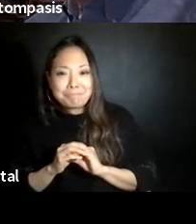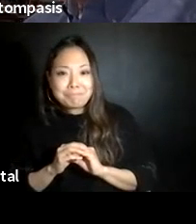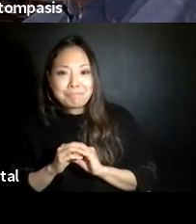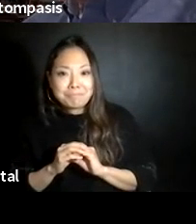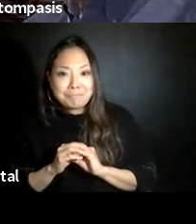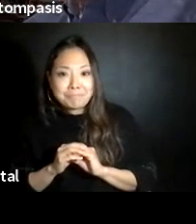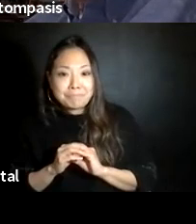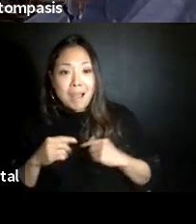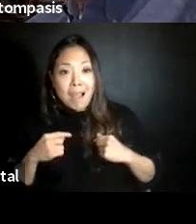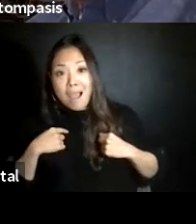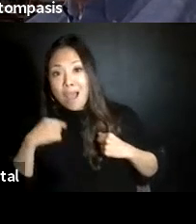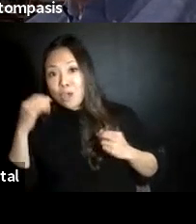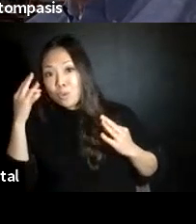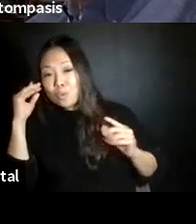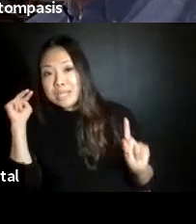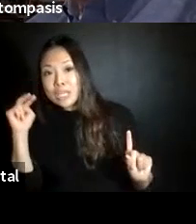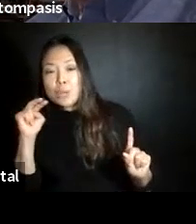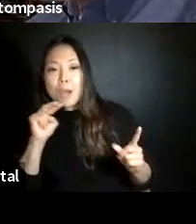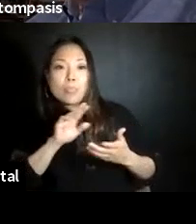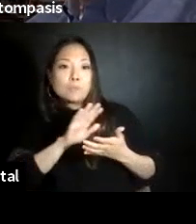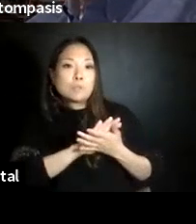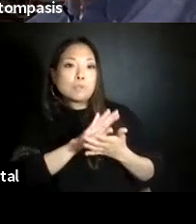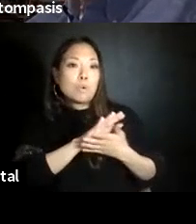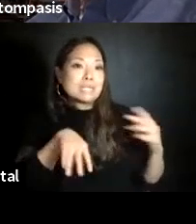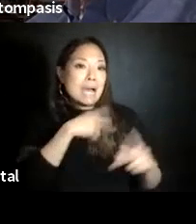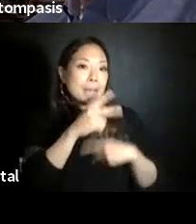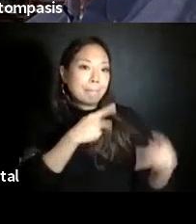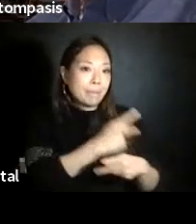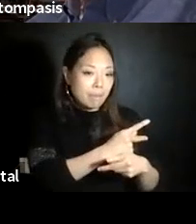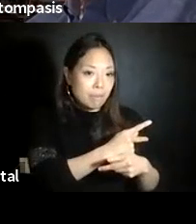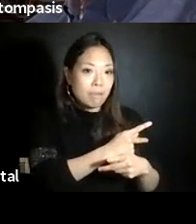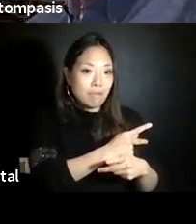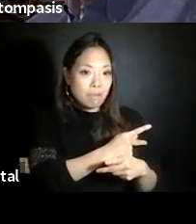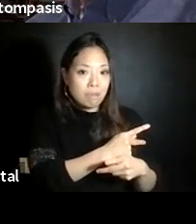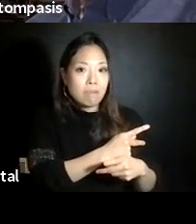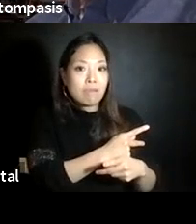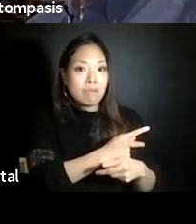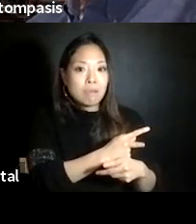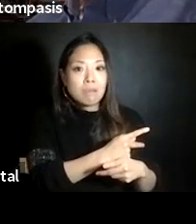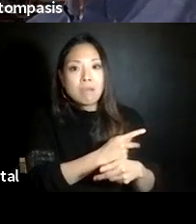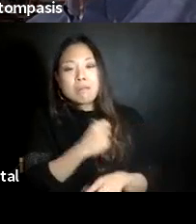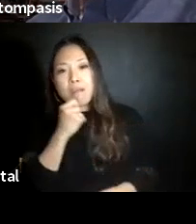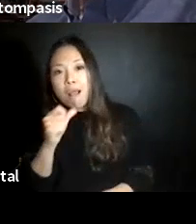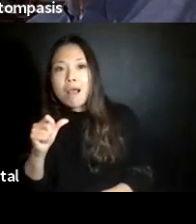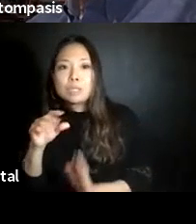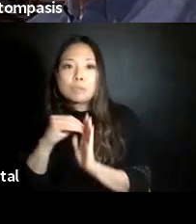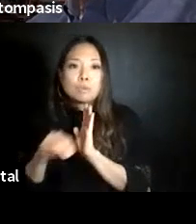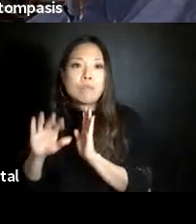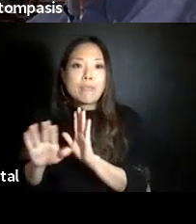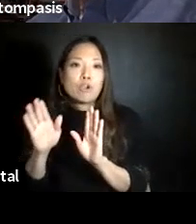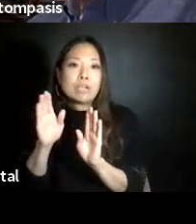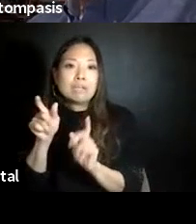school type as the set-aside than students' individual economic status, especially in light